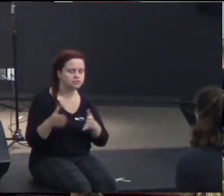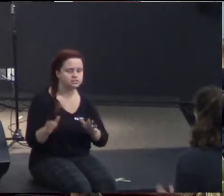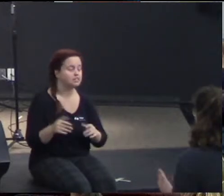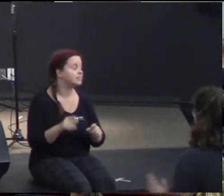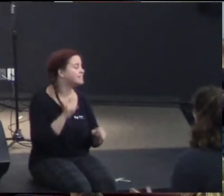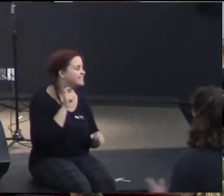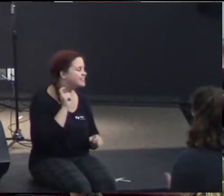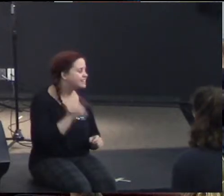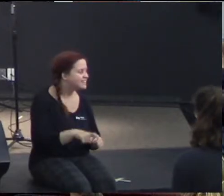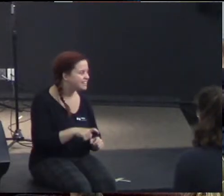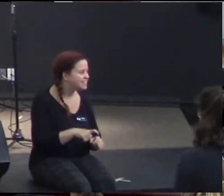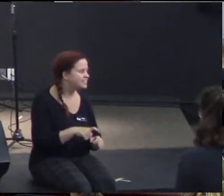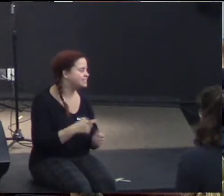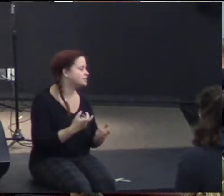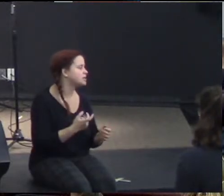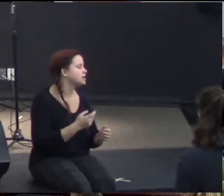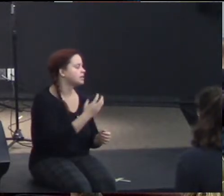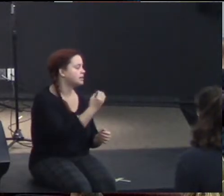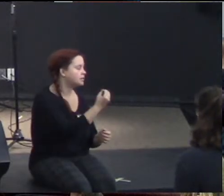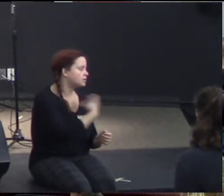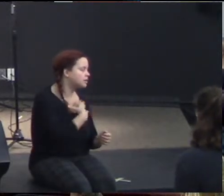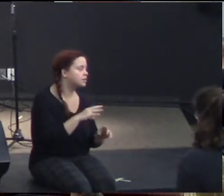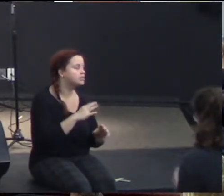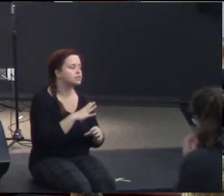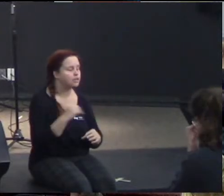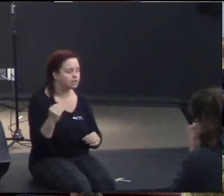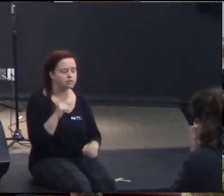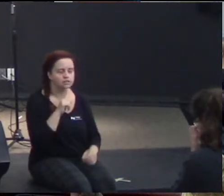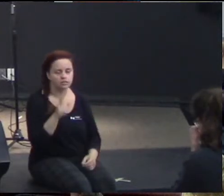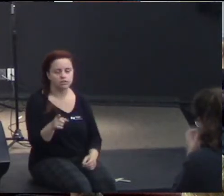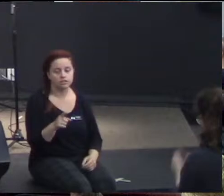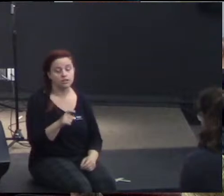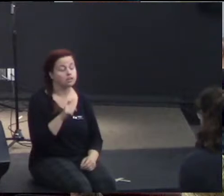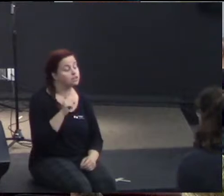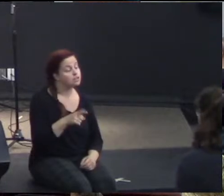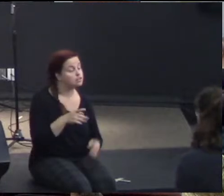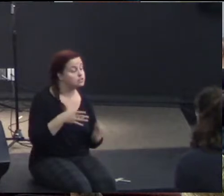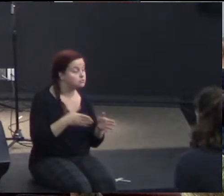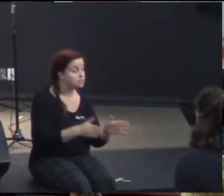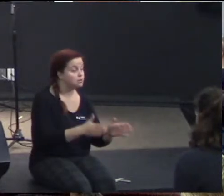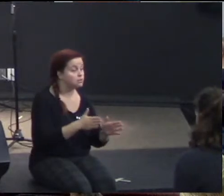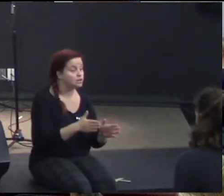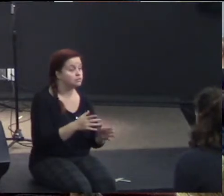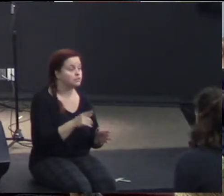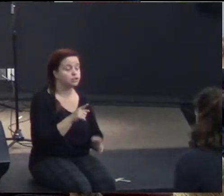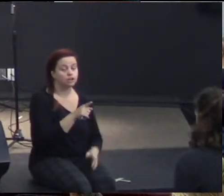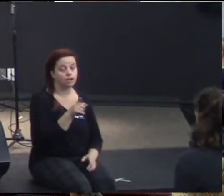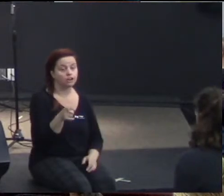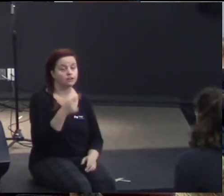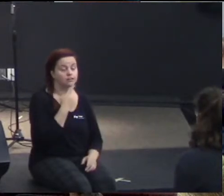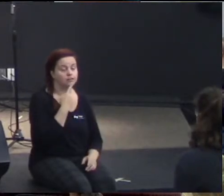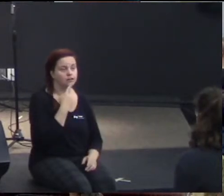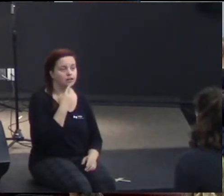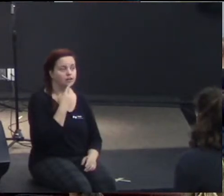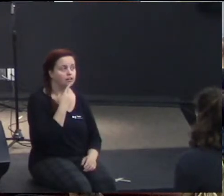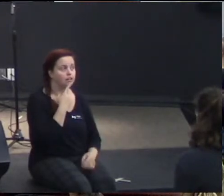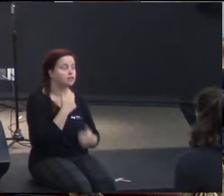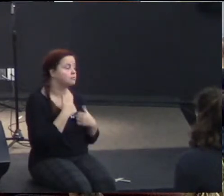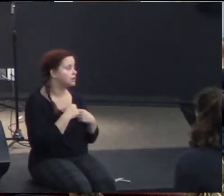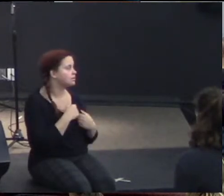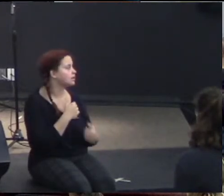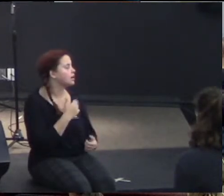truth. Amen. There's got to be a way for her to say, babe, I love that you made us